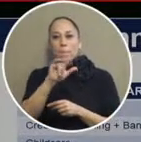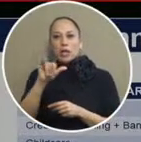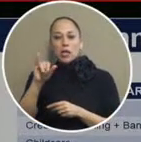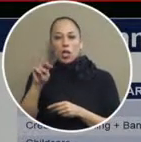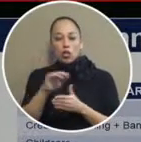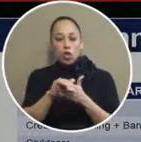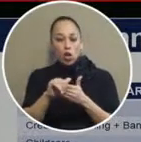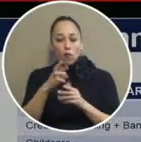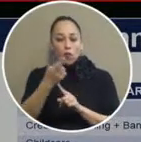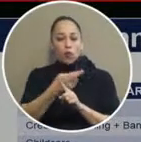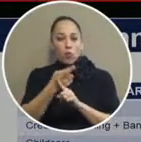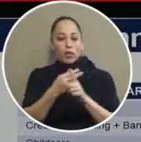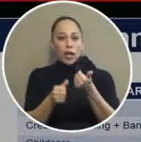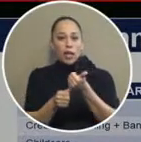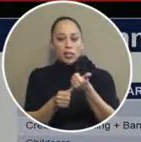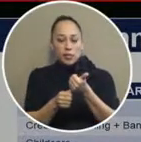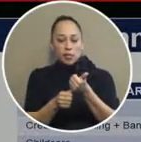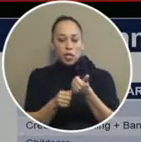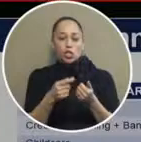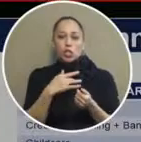rental assistance.